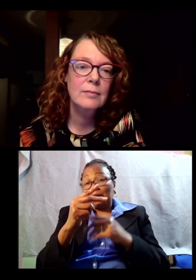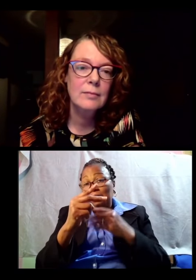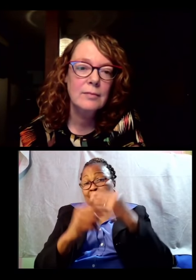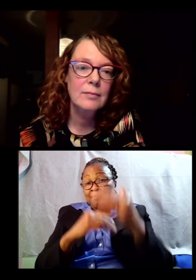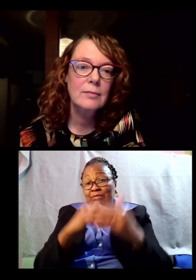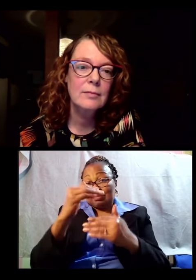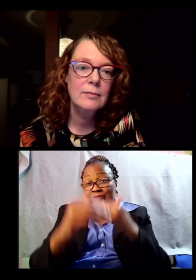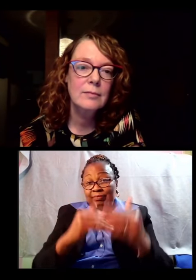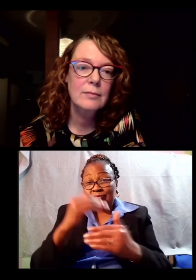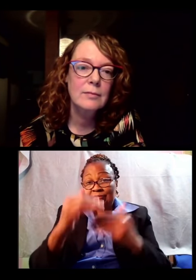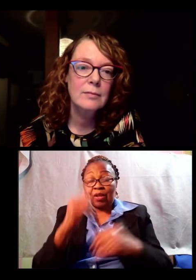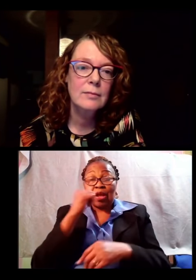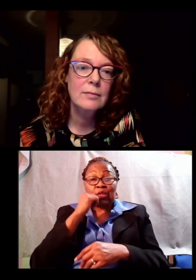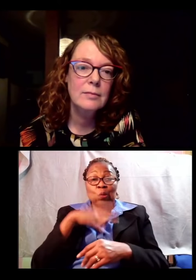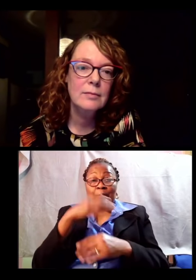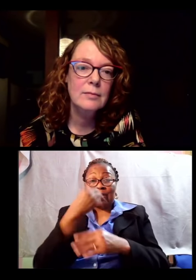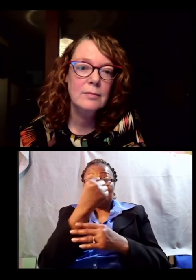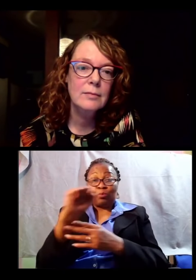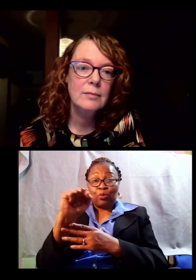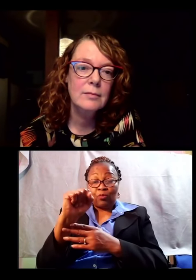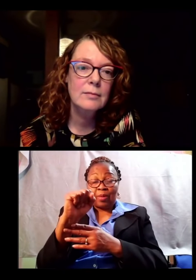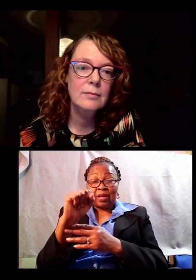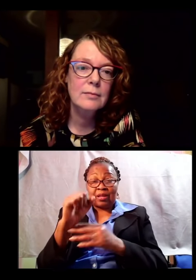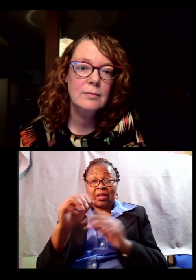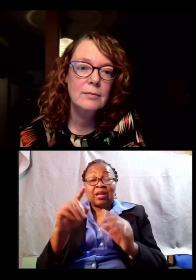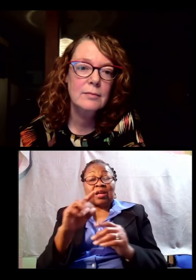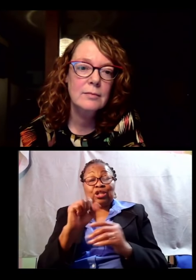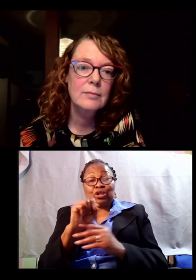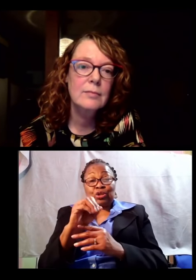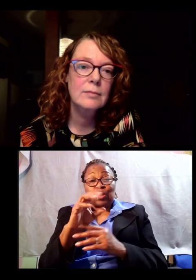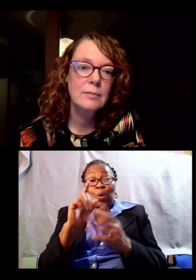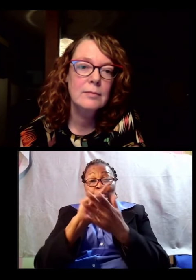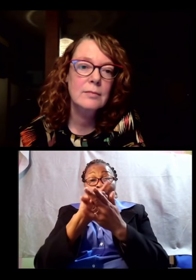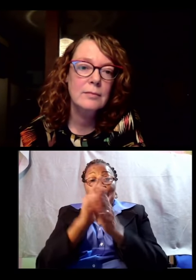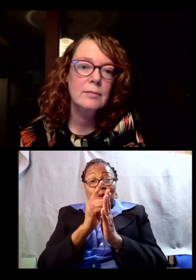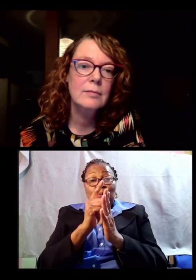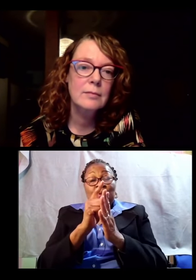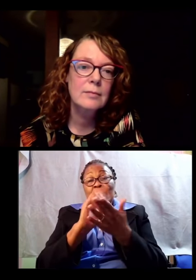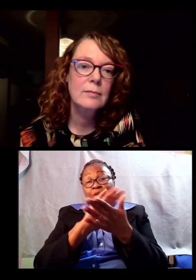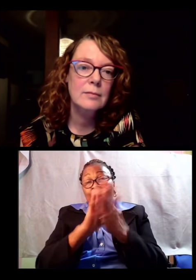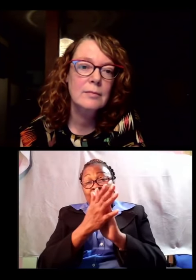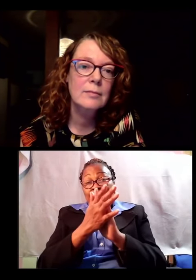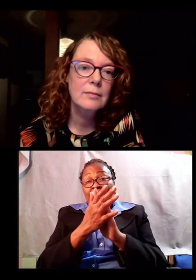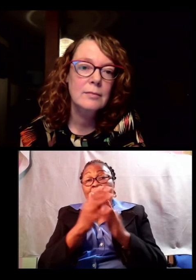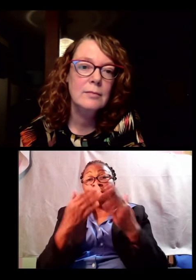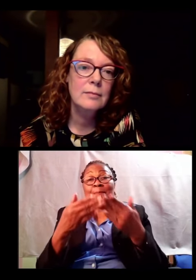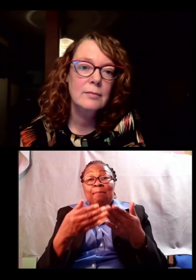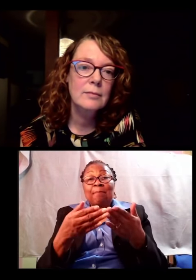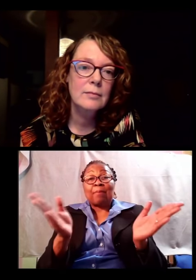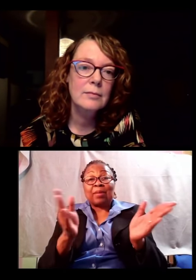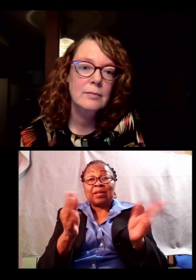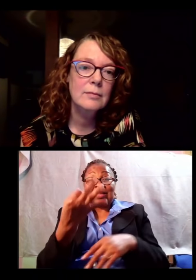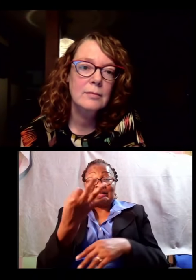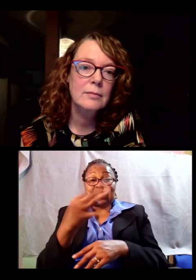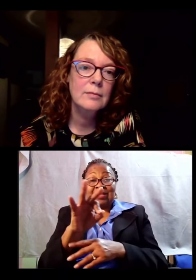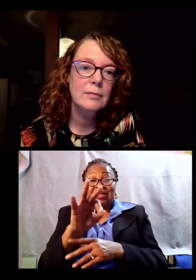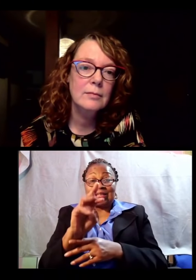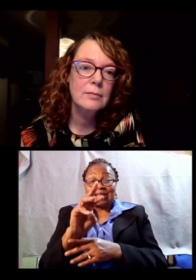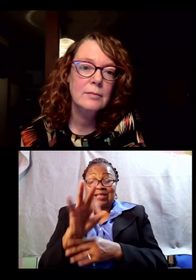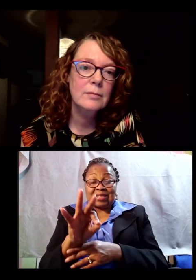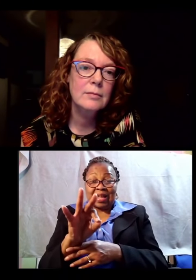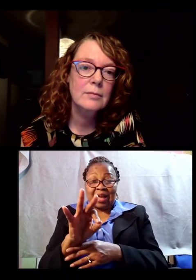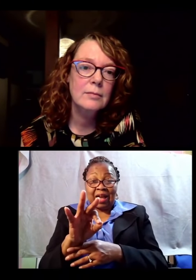you can almost pinpoint it to the moment when it became public in 1969. There had been some roiling